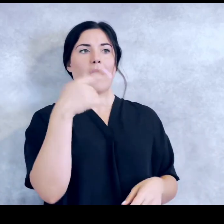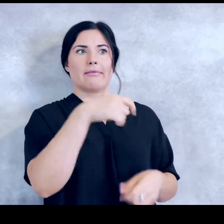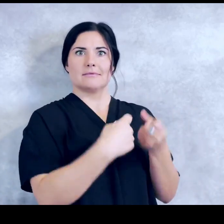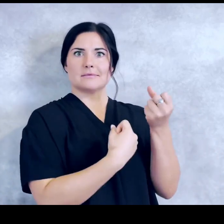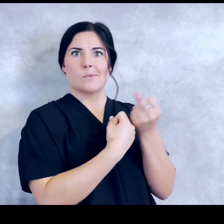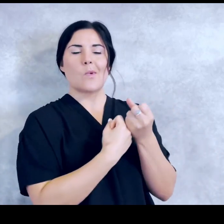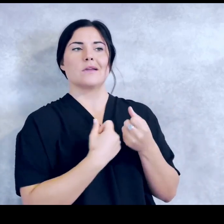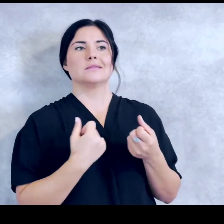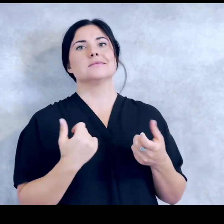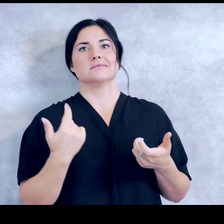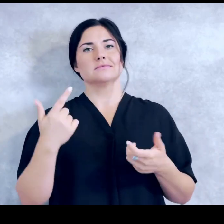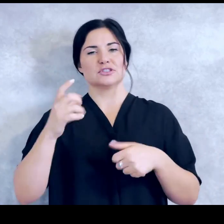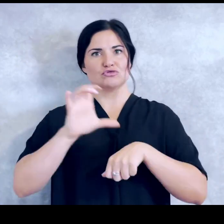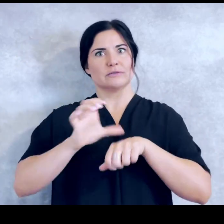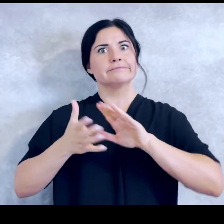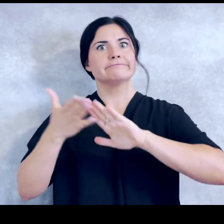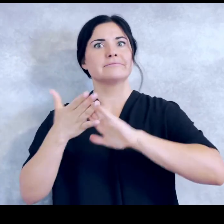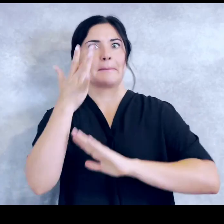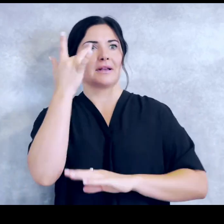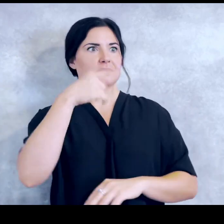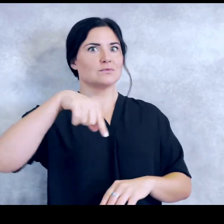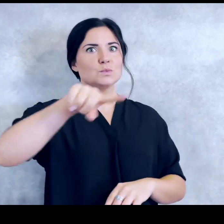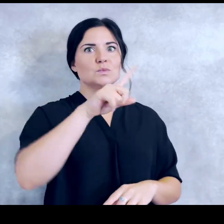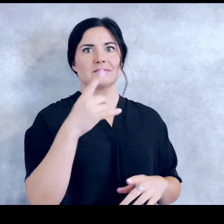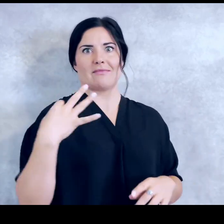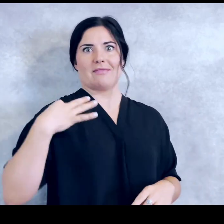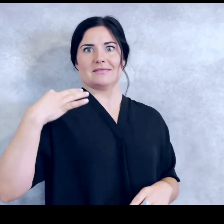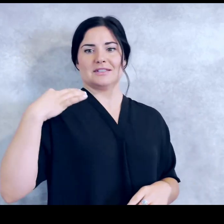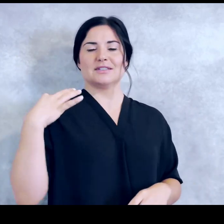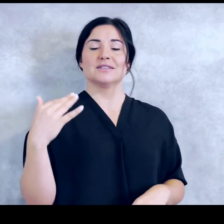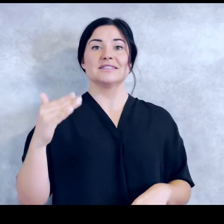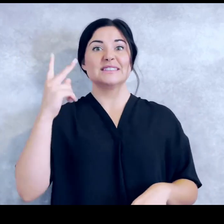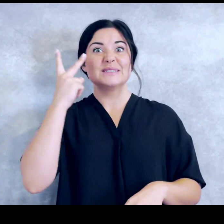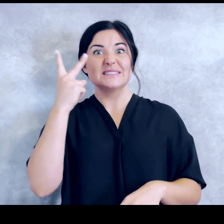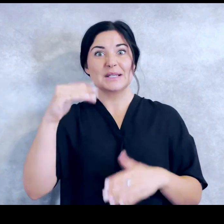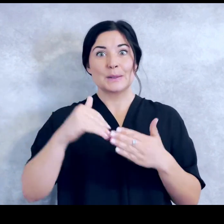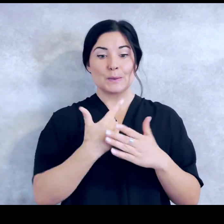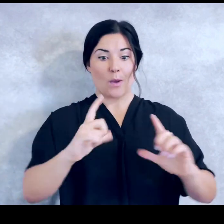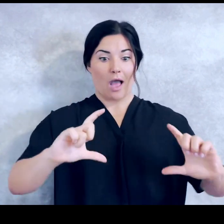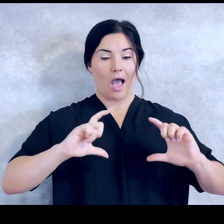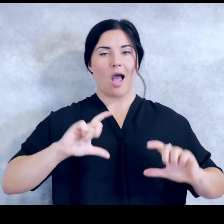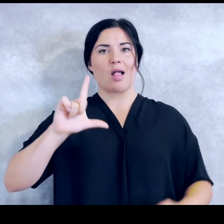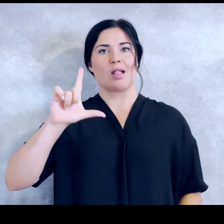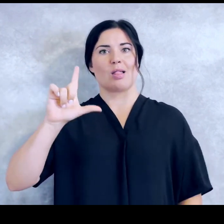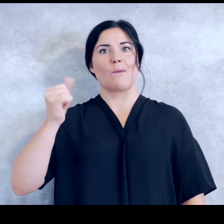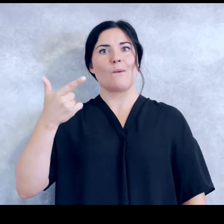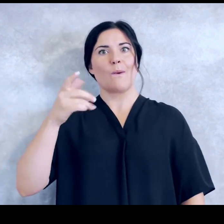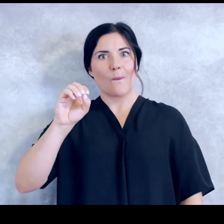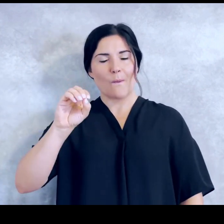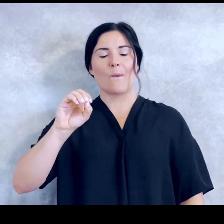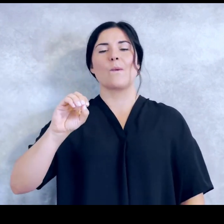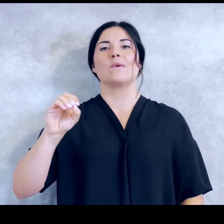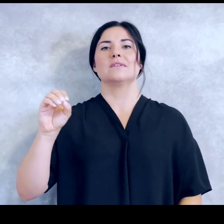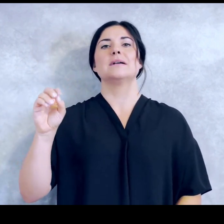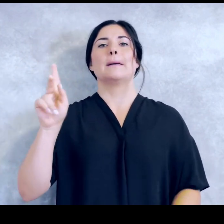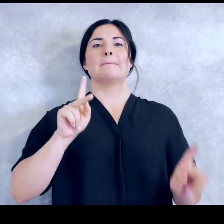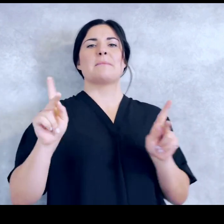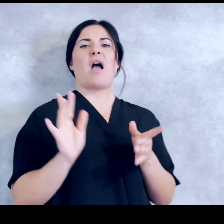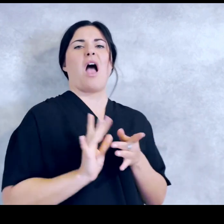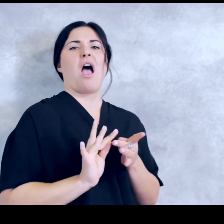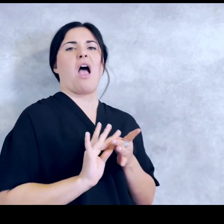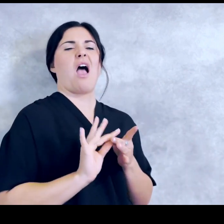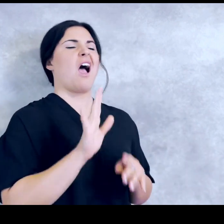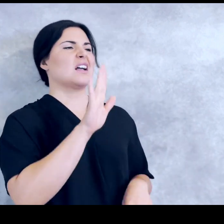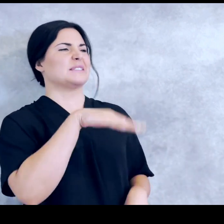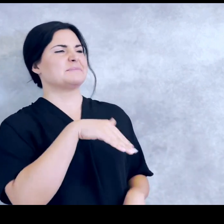house. This is the first official shirt printed with our new logo. By the way, did you know that we got a new logo, a new brand, right? The